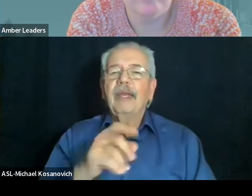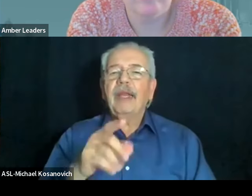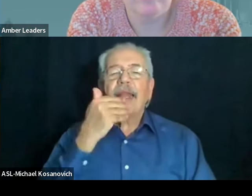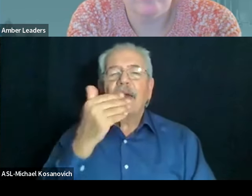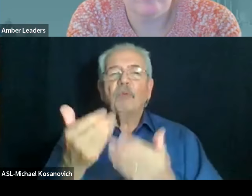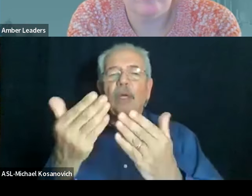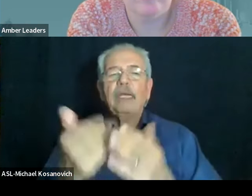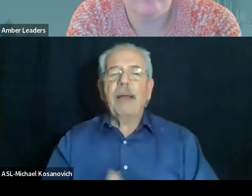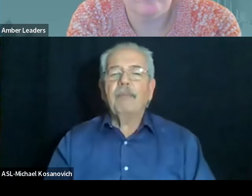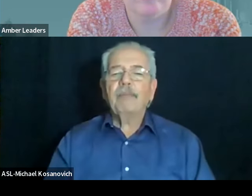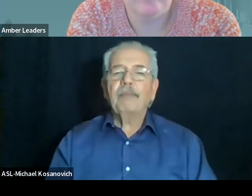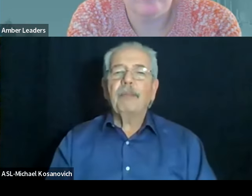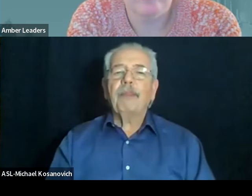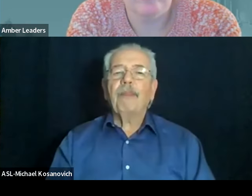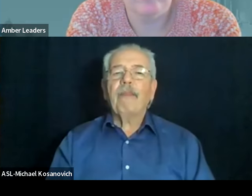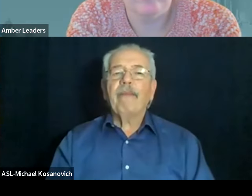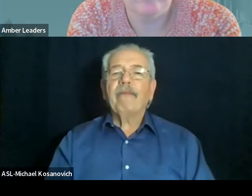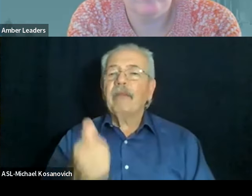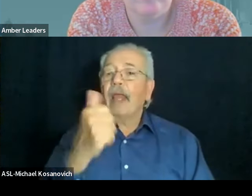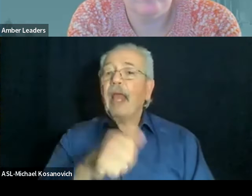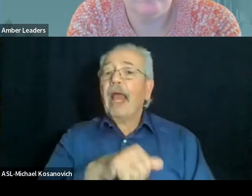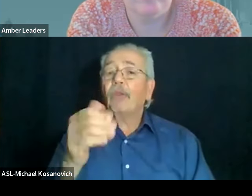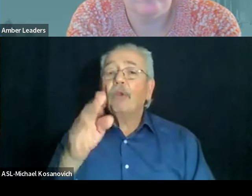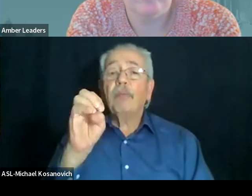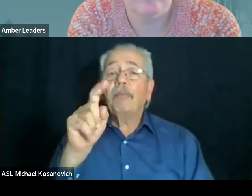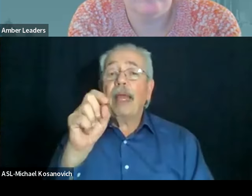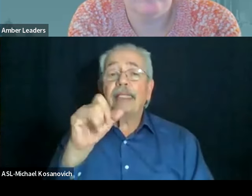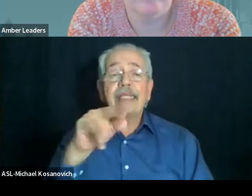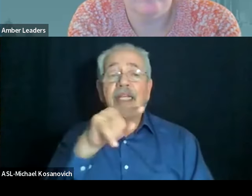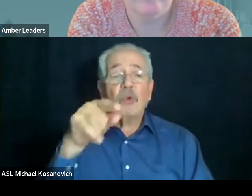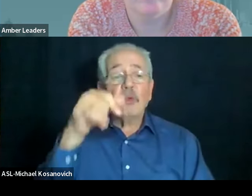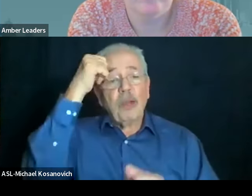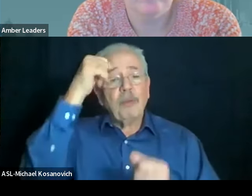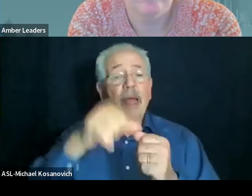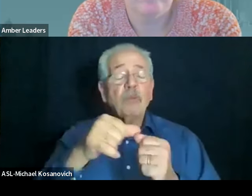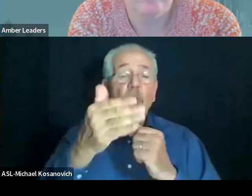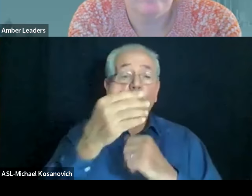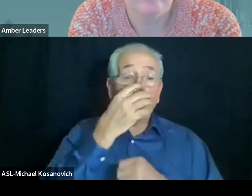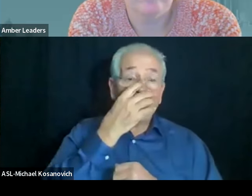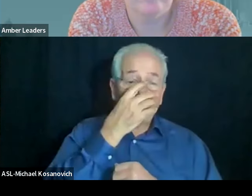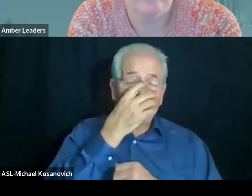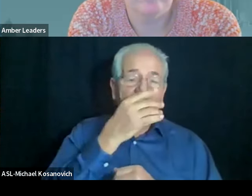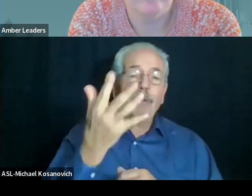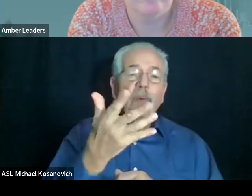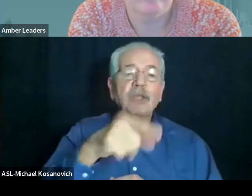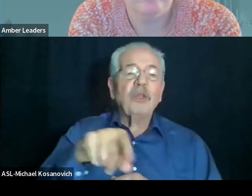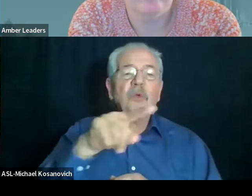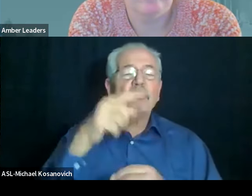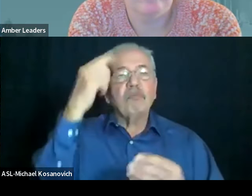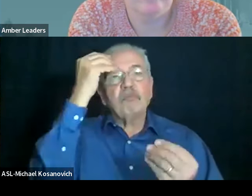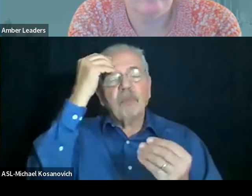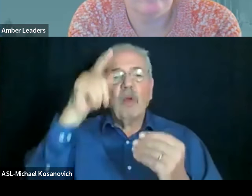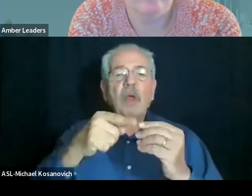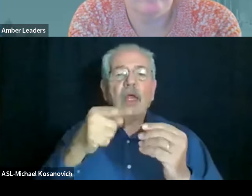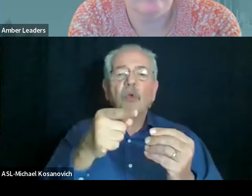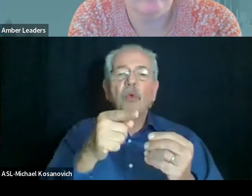one. Betsy, are there any that you're recalling or that you were reflecting on as you were